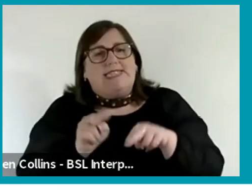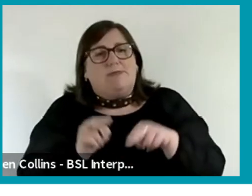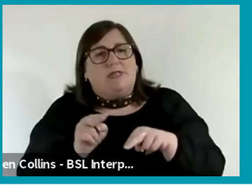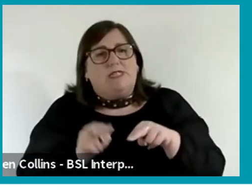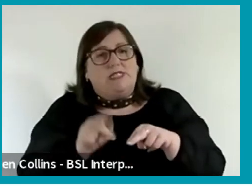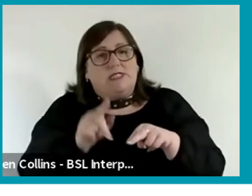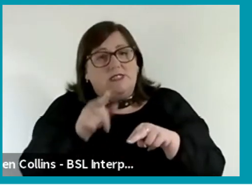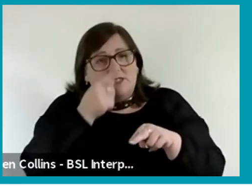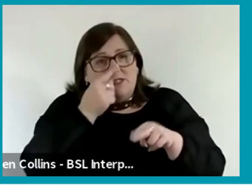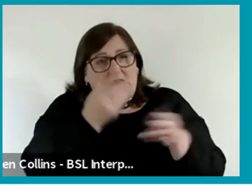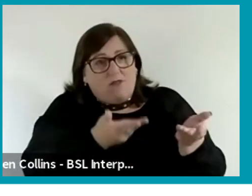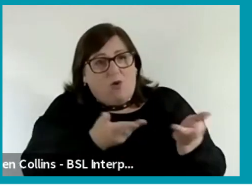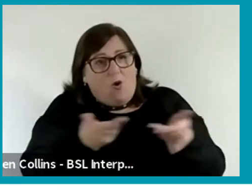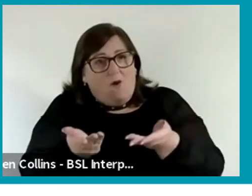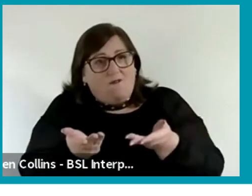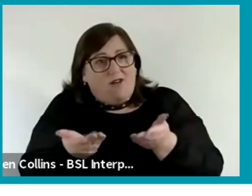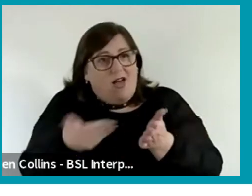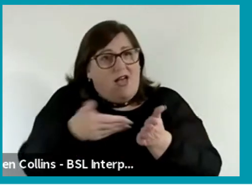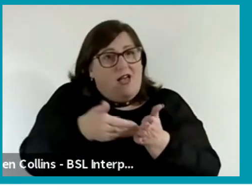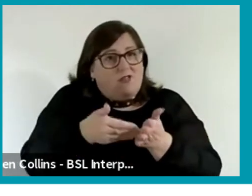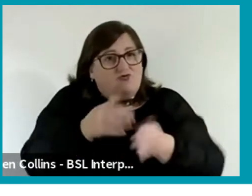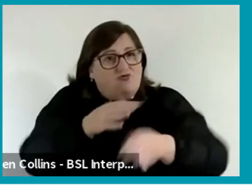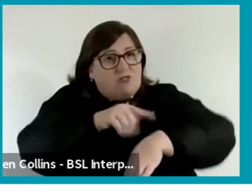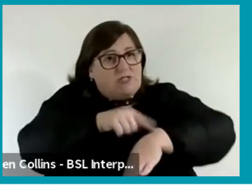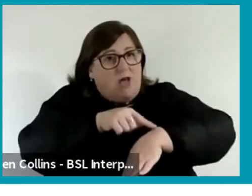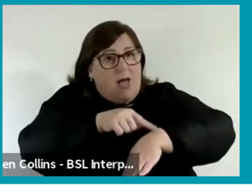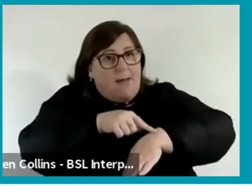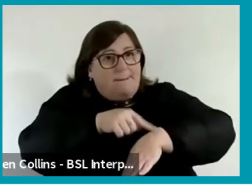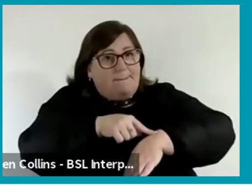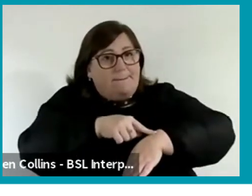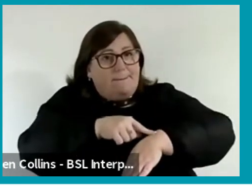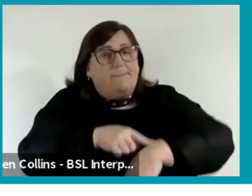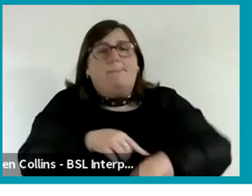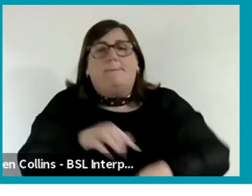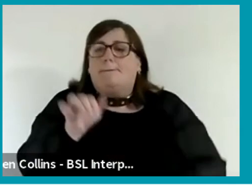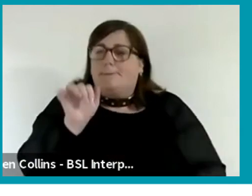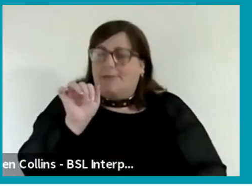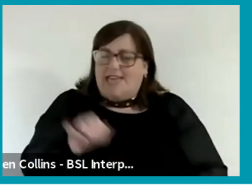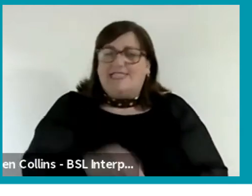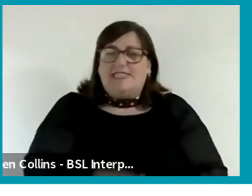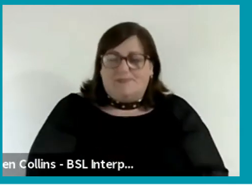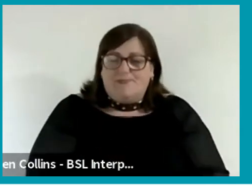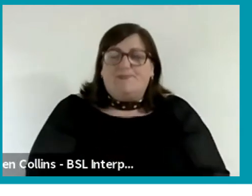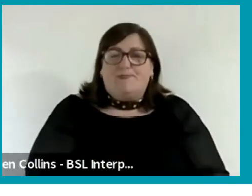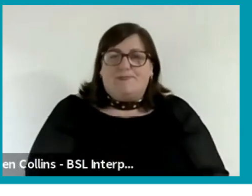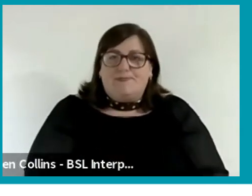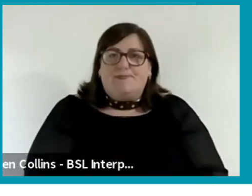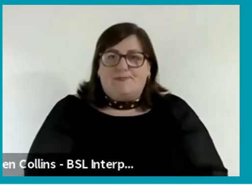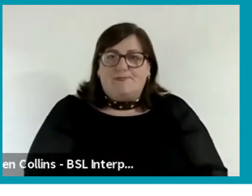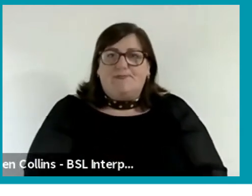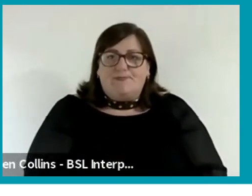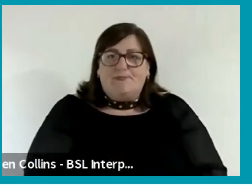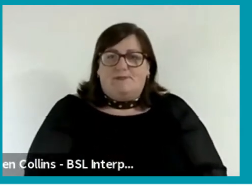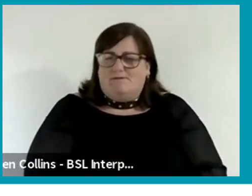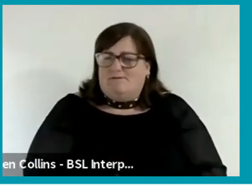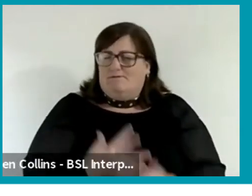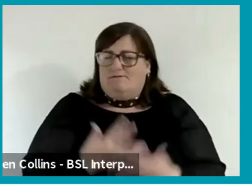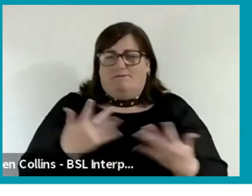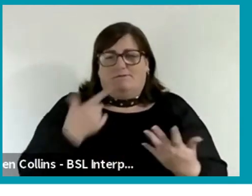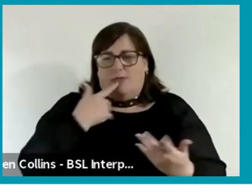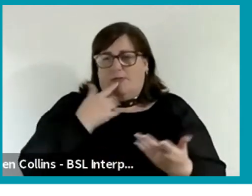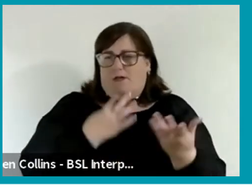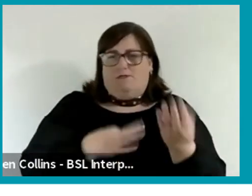Yes, absolutely. We had these situations, people ask us for extra time in various